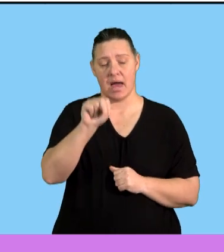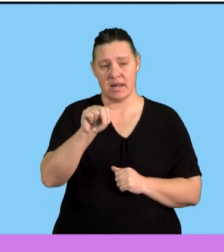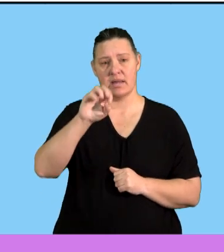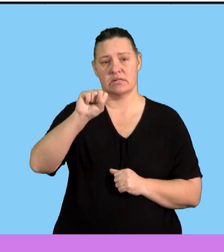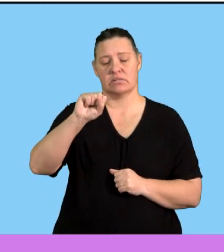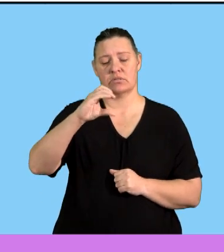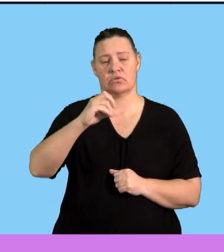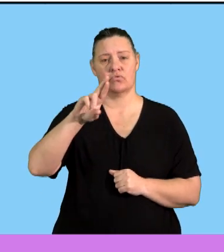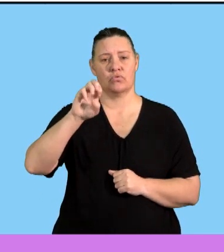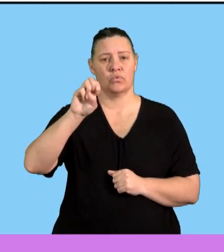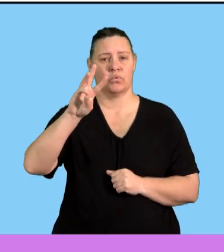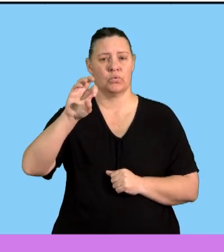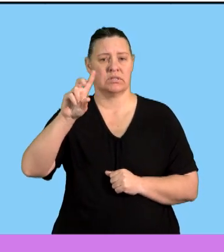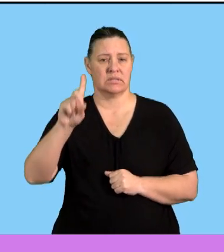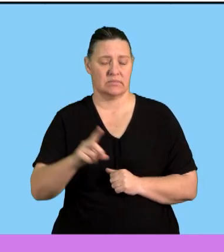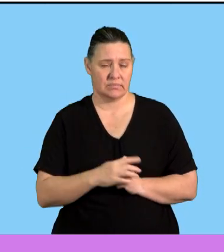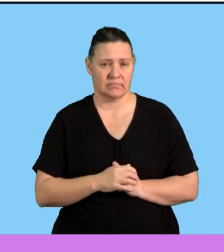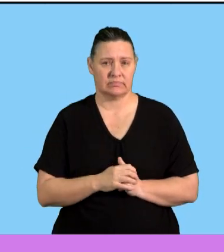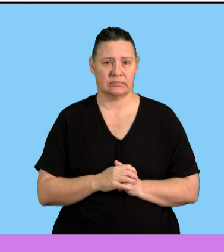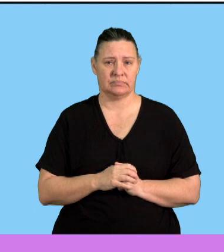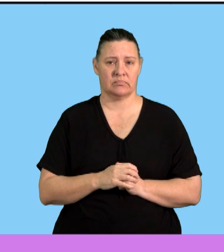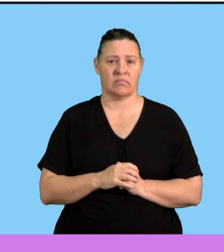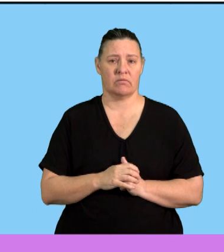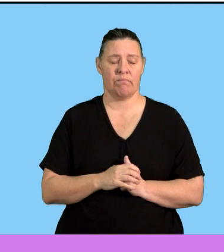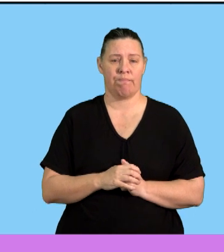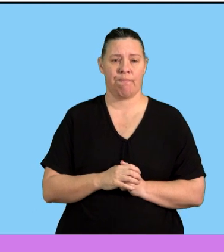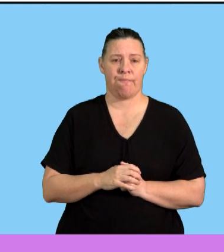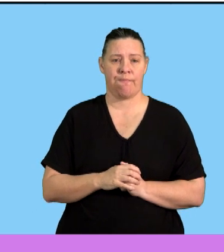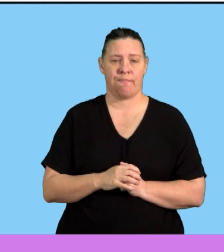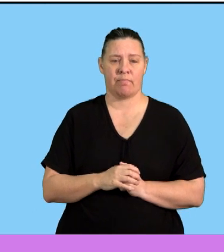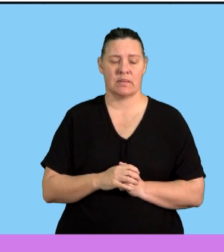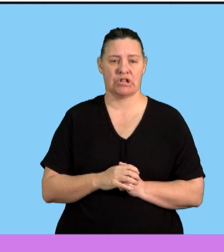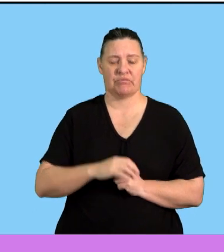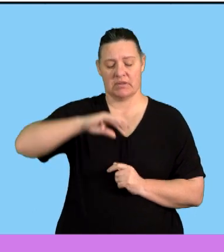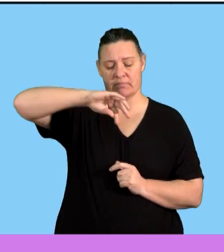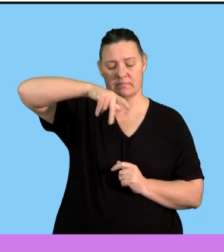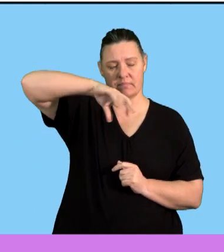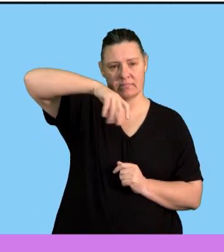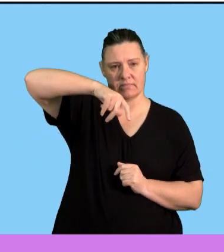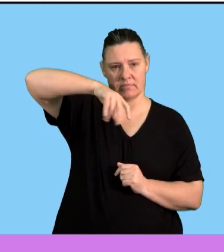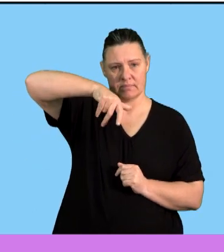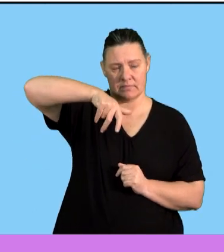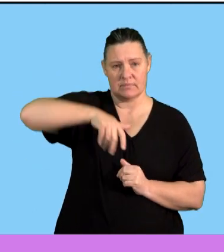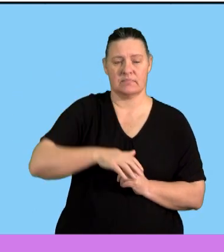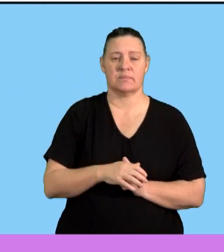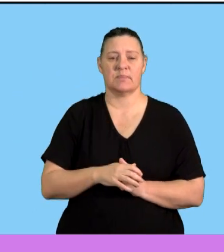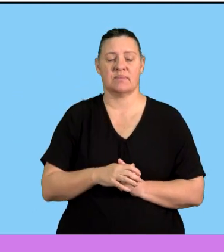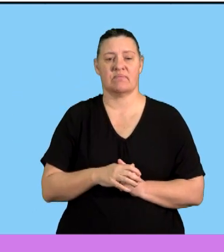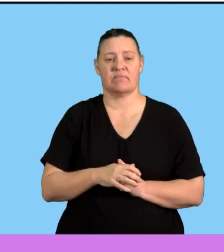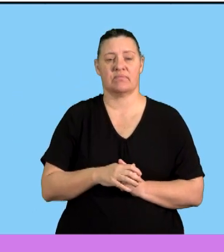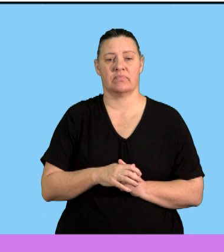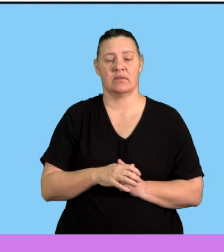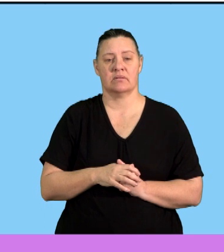unscrewed. Right, so that's clear, right? Our nut will be unscrewed in this case.